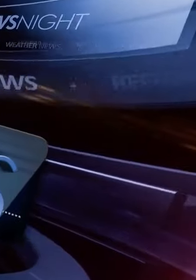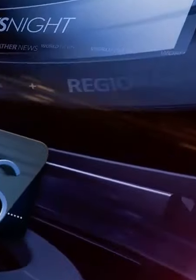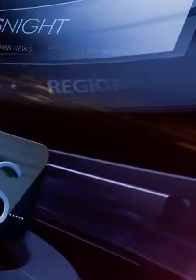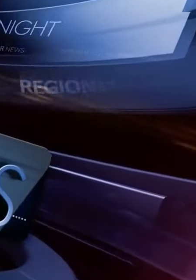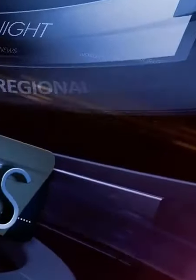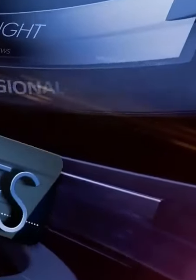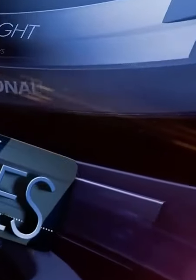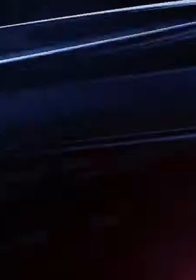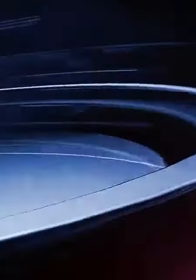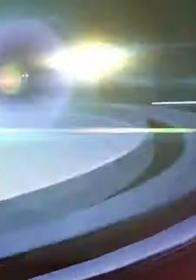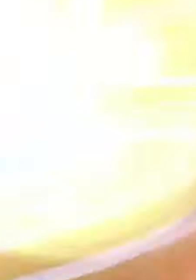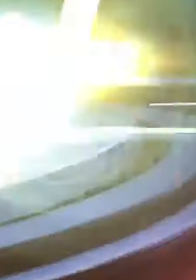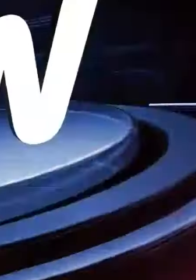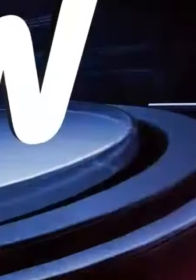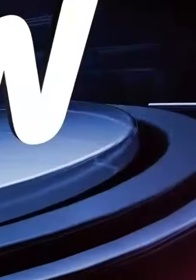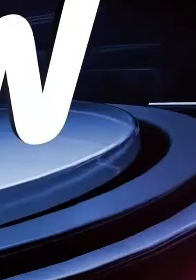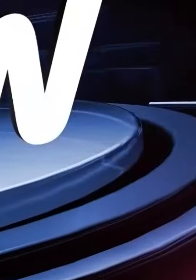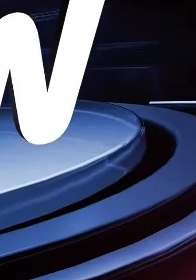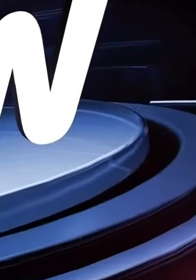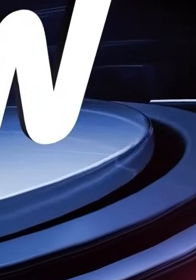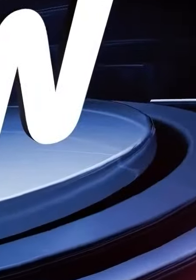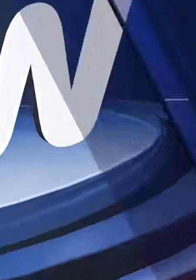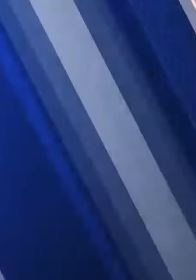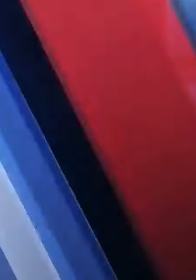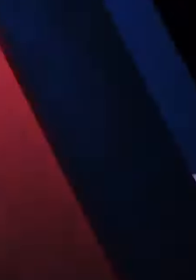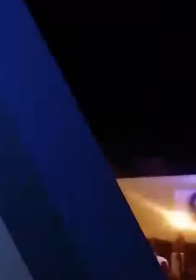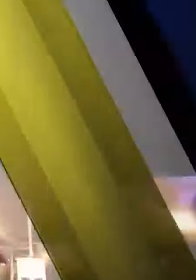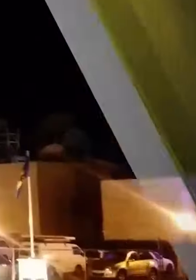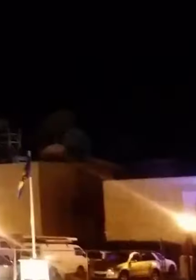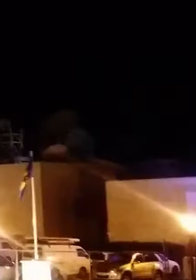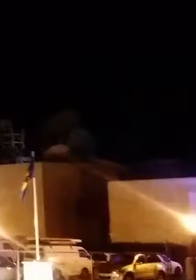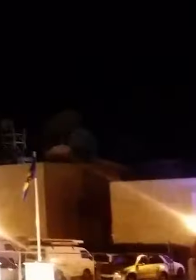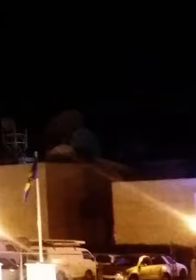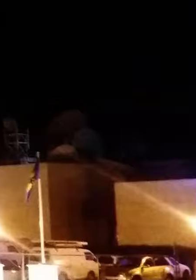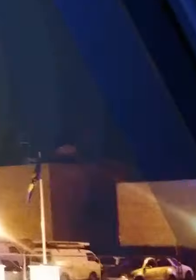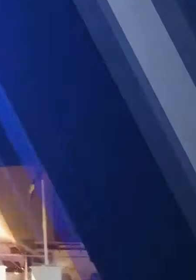Tonight's headline news is sponsored by Flow.